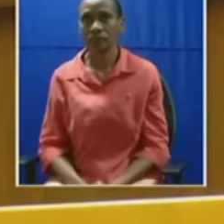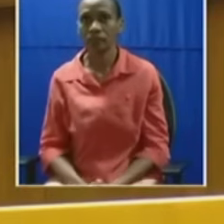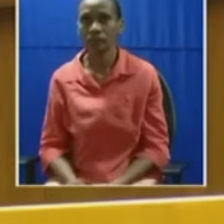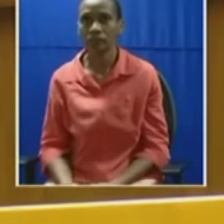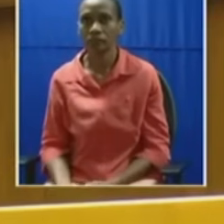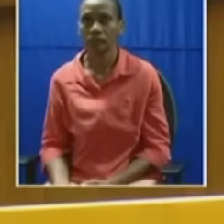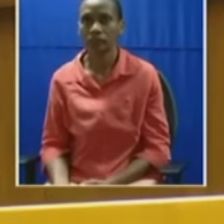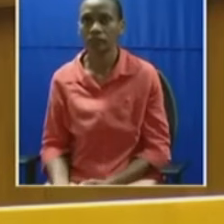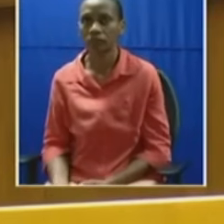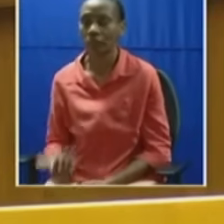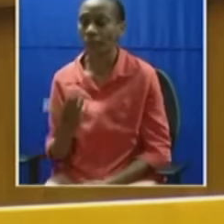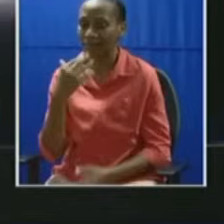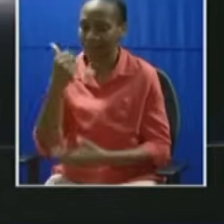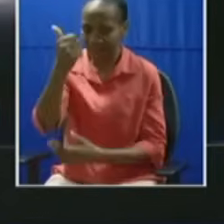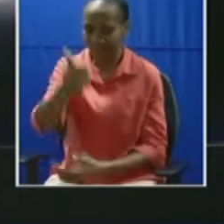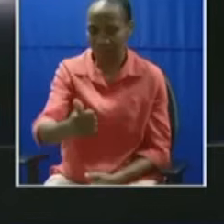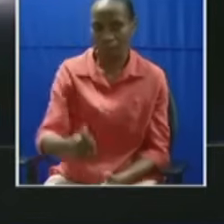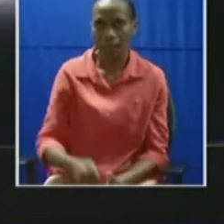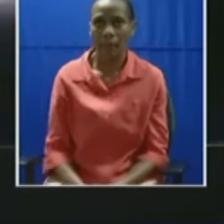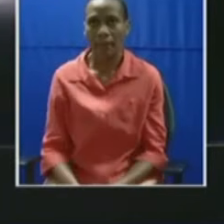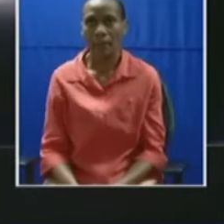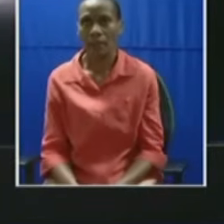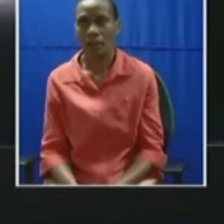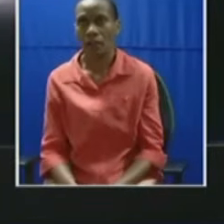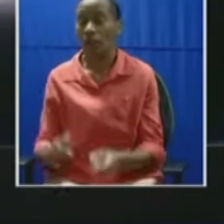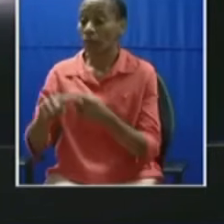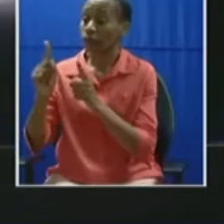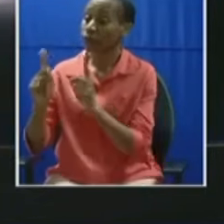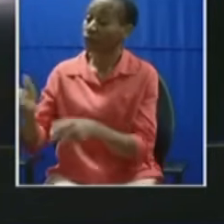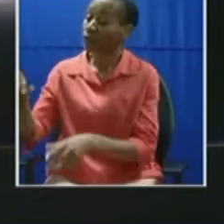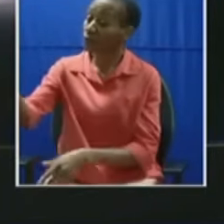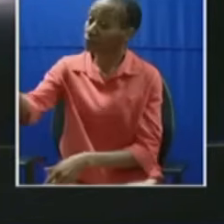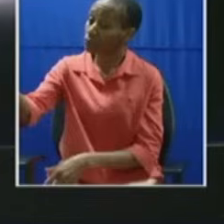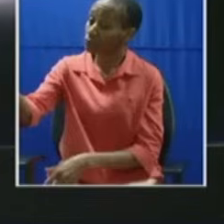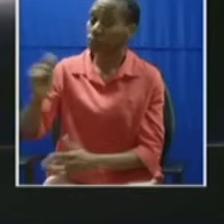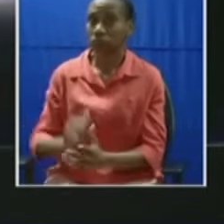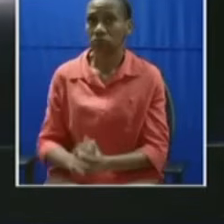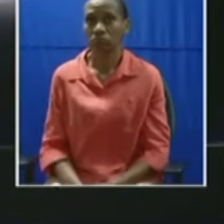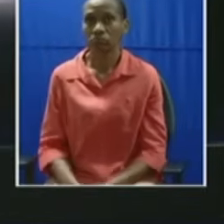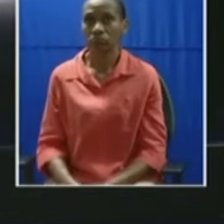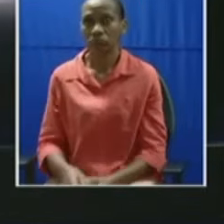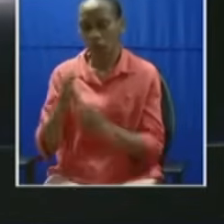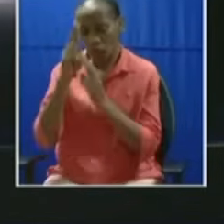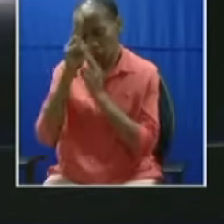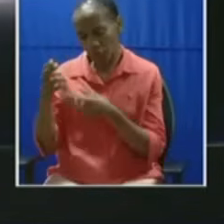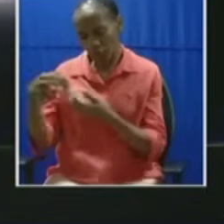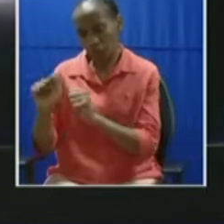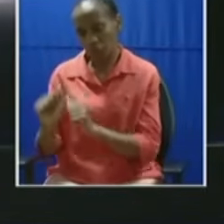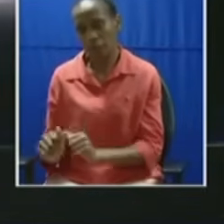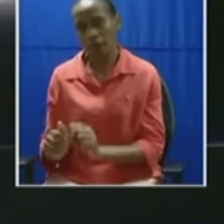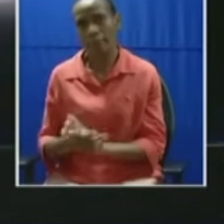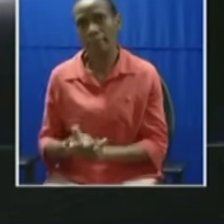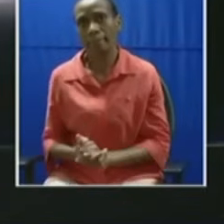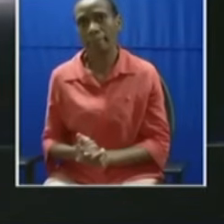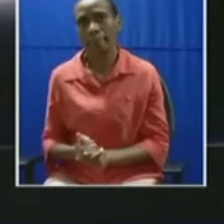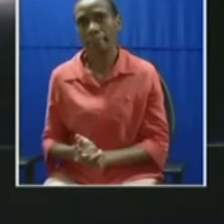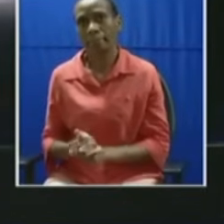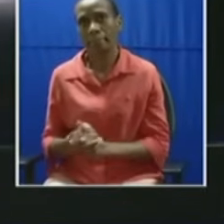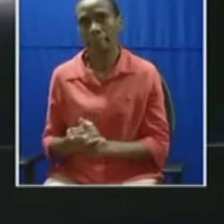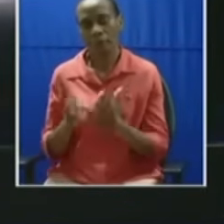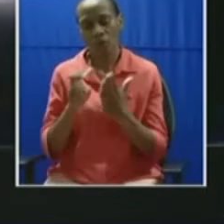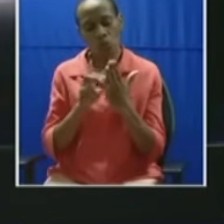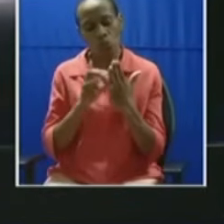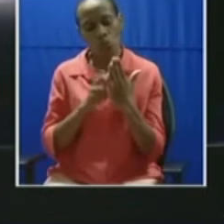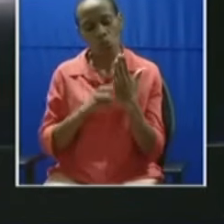Honourable Lekota, please take your seat. You are on a point of order, ma'am. Honourable Chairperson, the rules does not